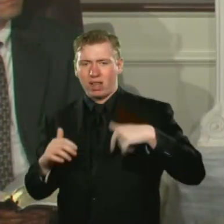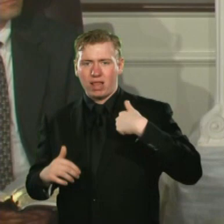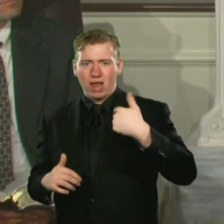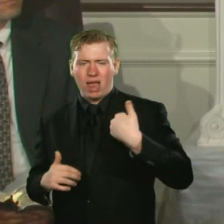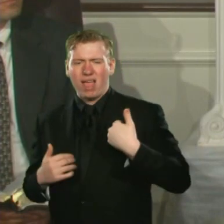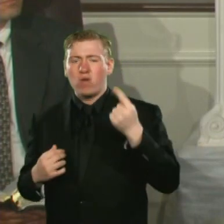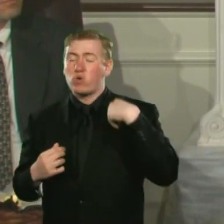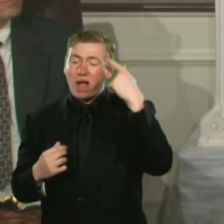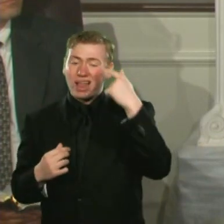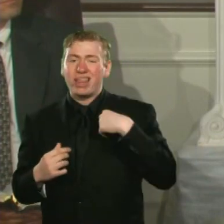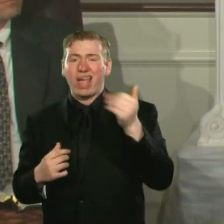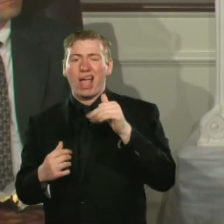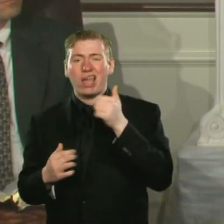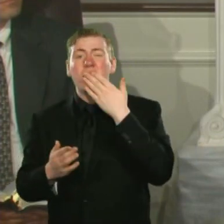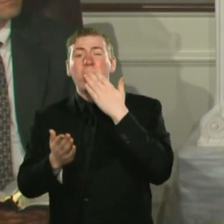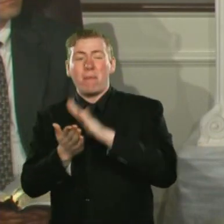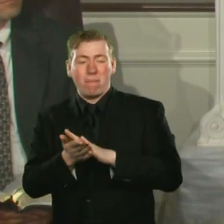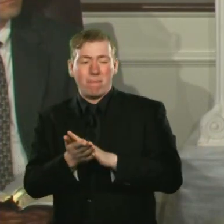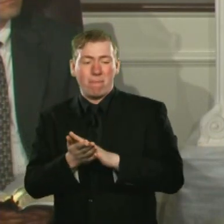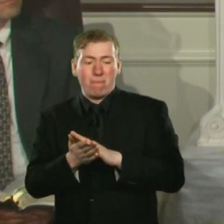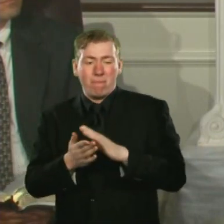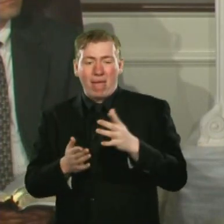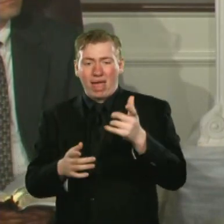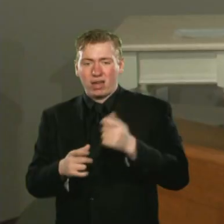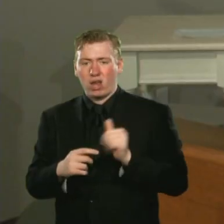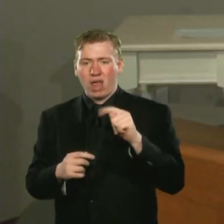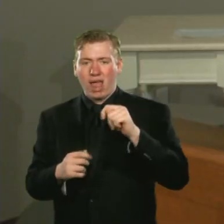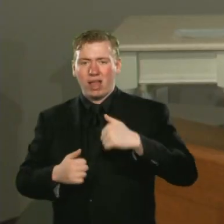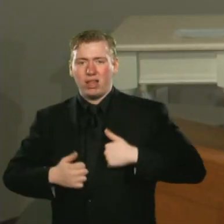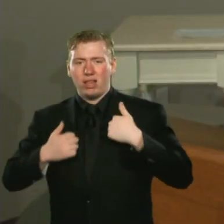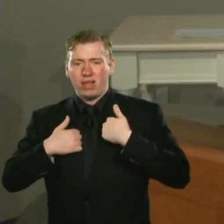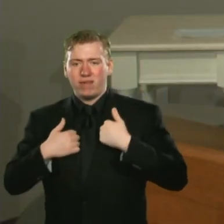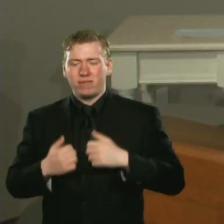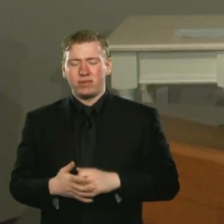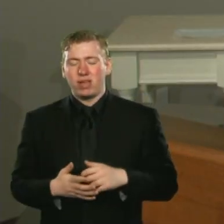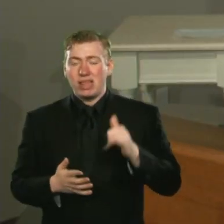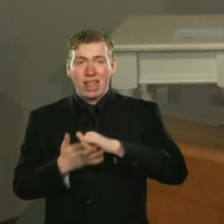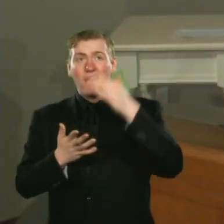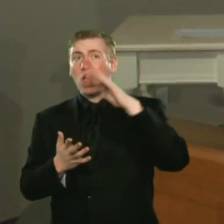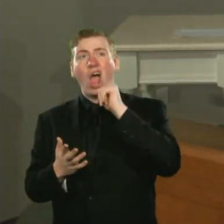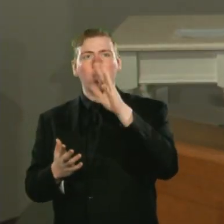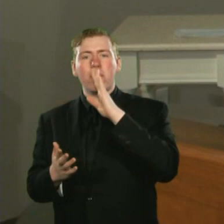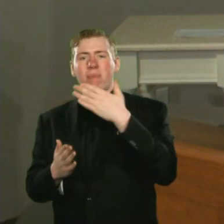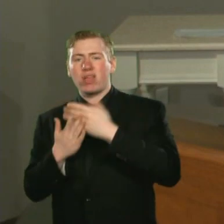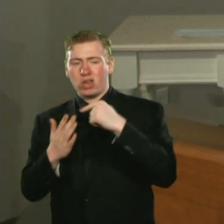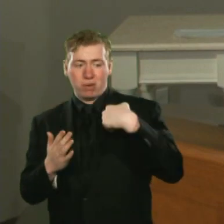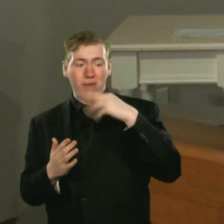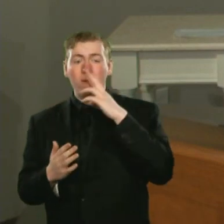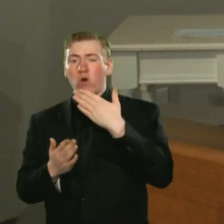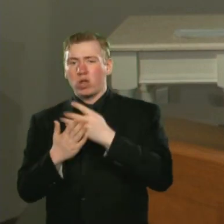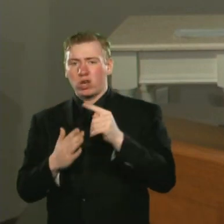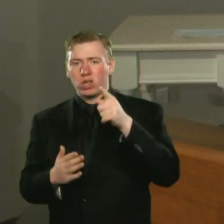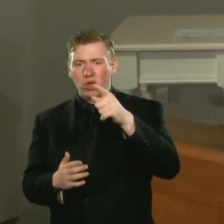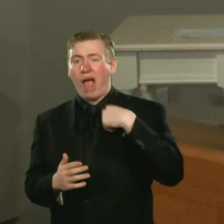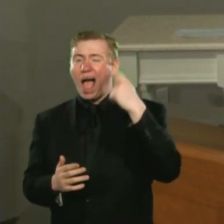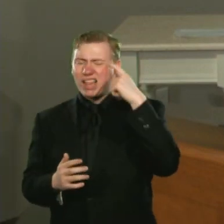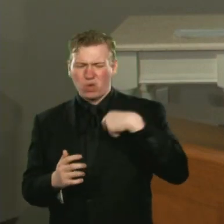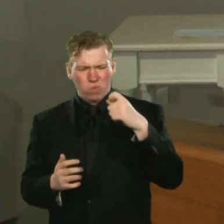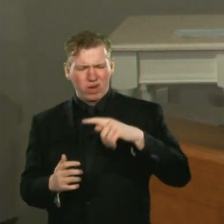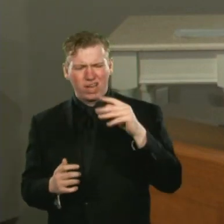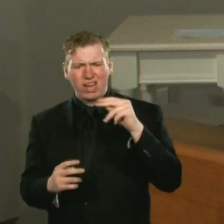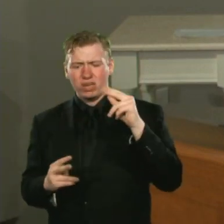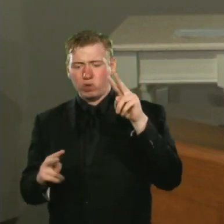gotten a really bad shake at life, that God has not been good to me or He's not been good to you? Dear friend, I think we ought to